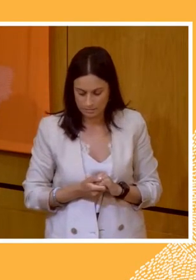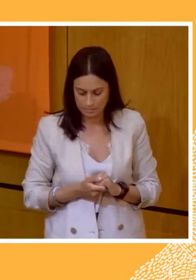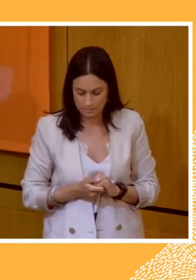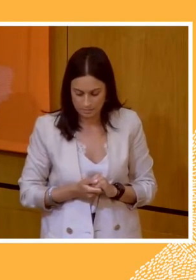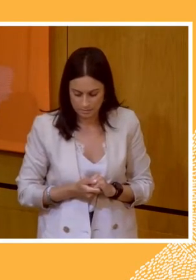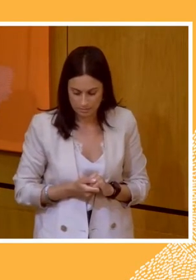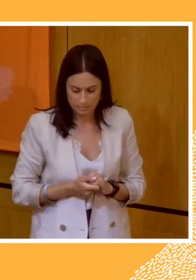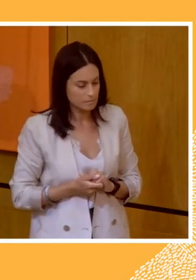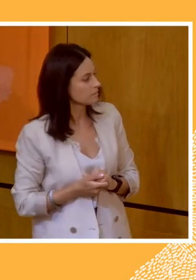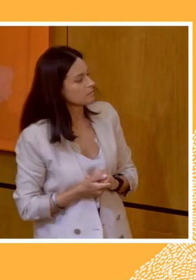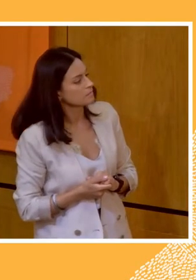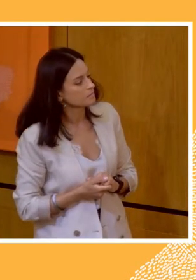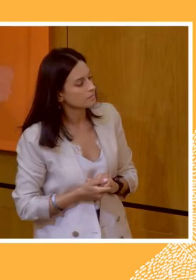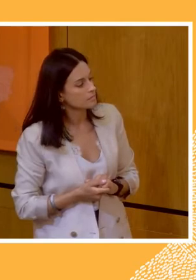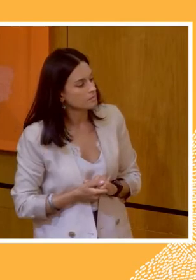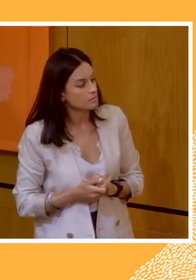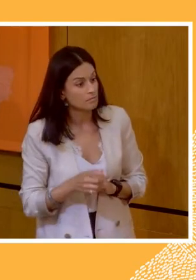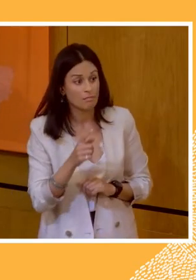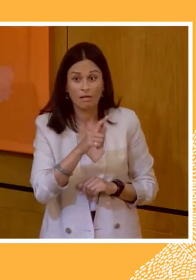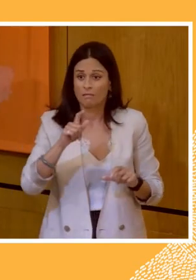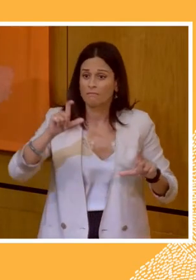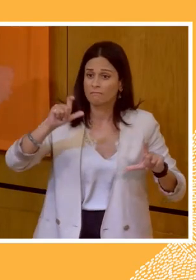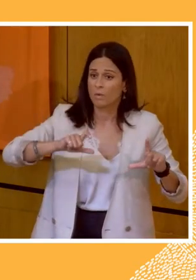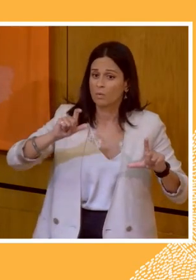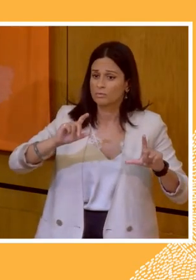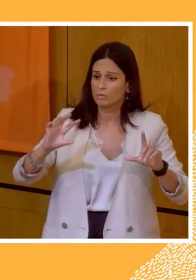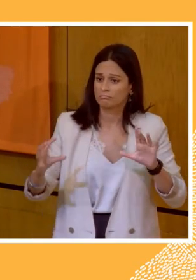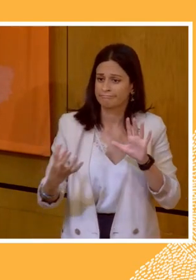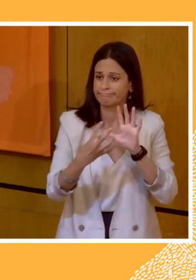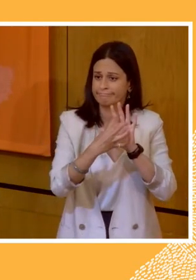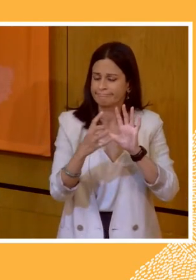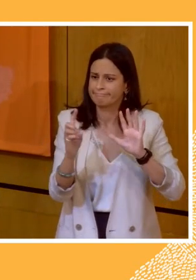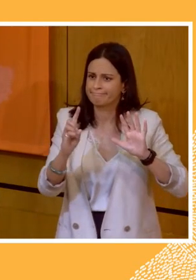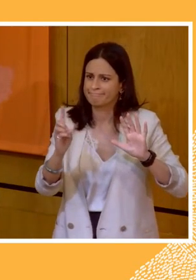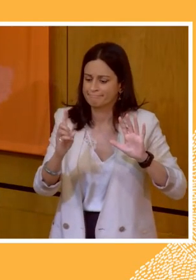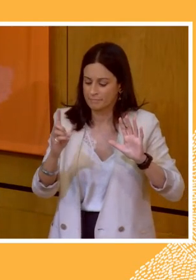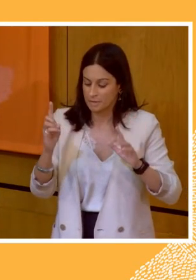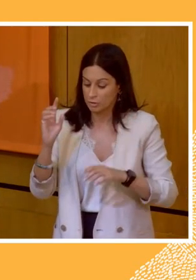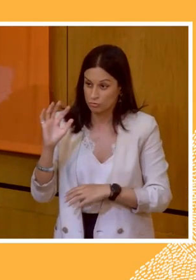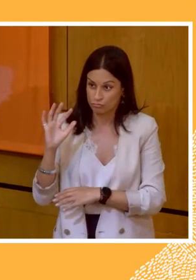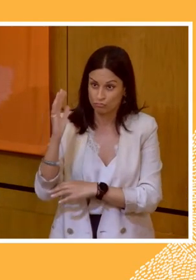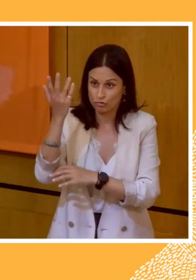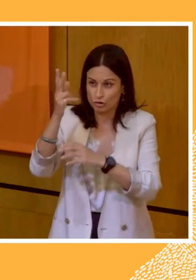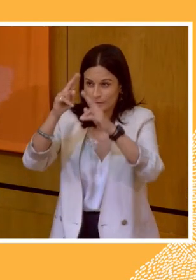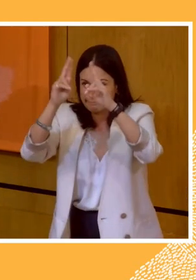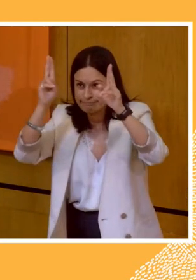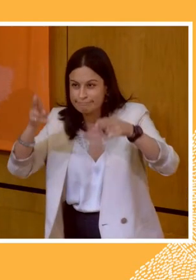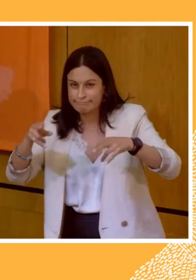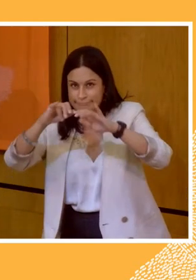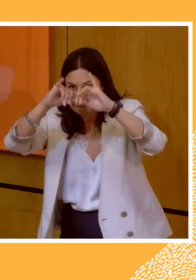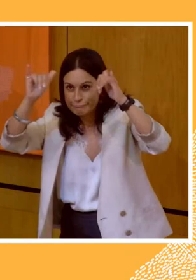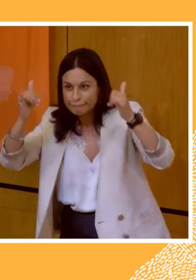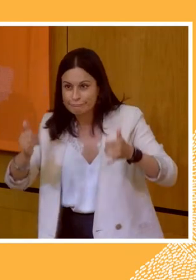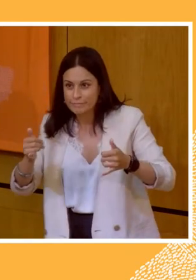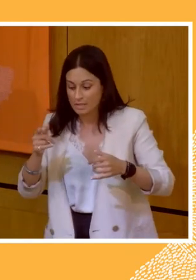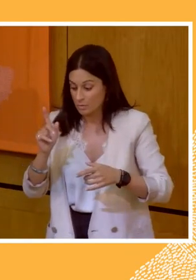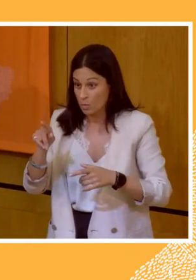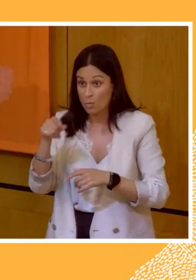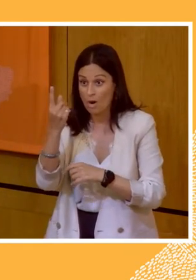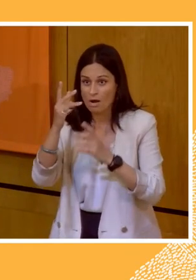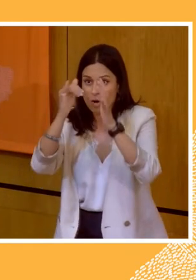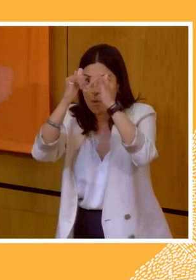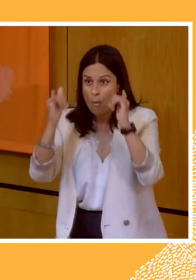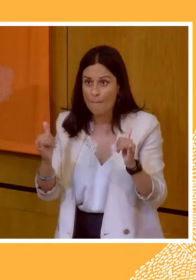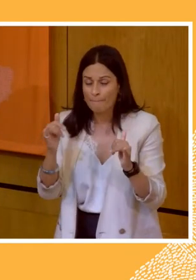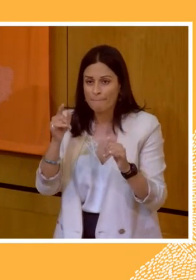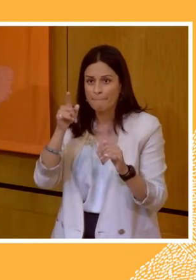On the photo that is on the screen, there is a tree house. One of the houses